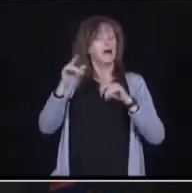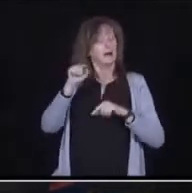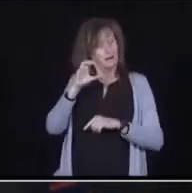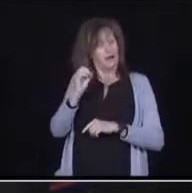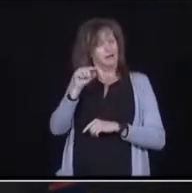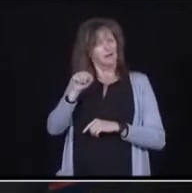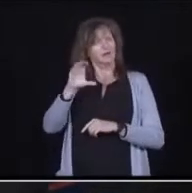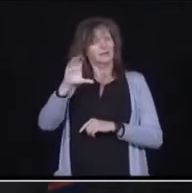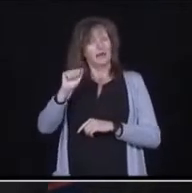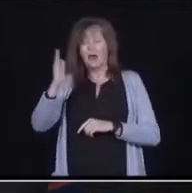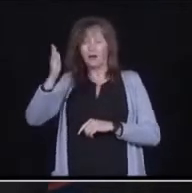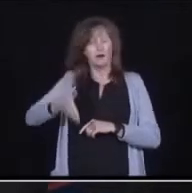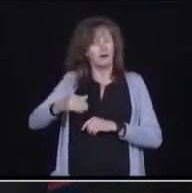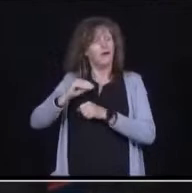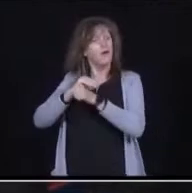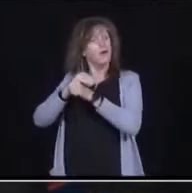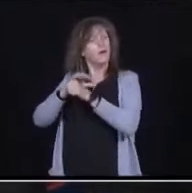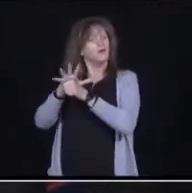ontario.ca/COVID-19. That's